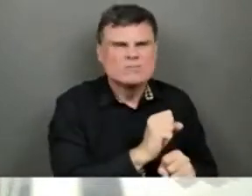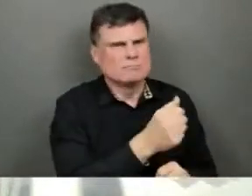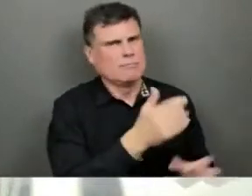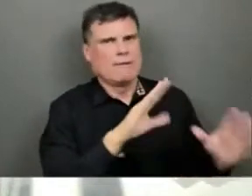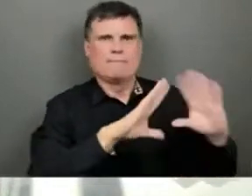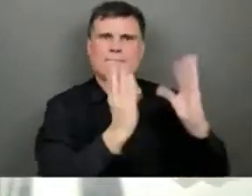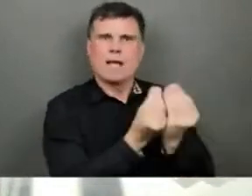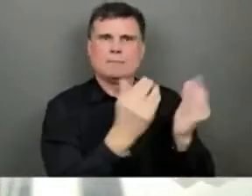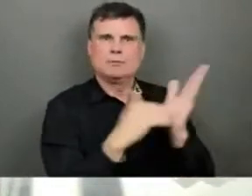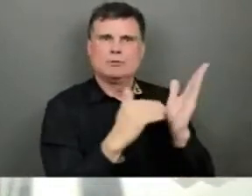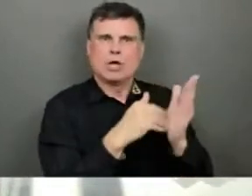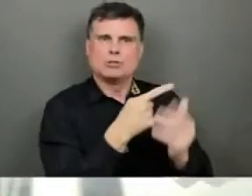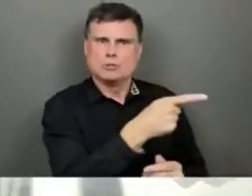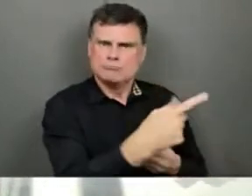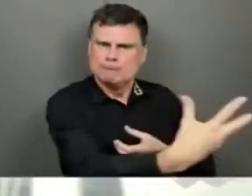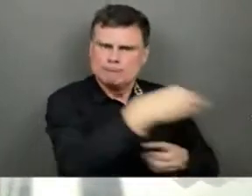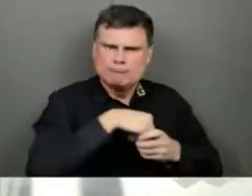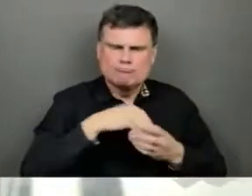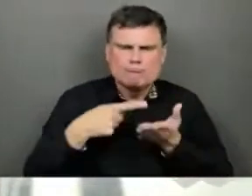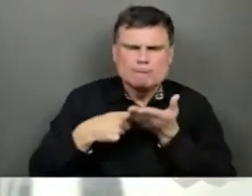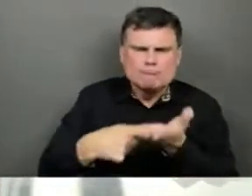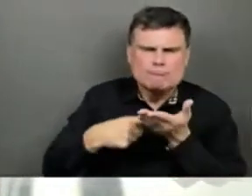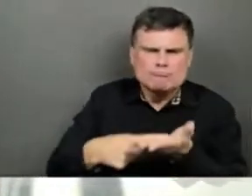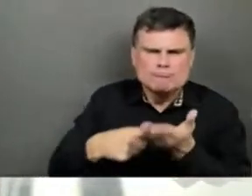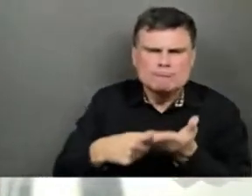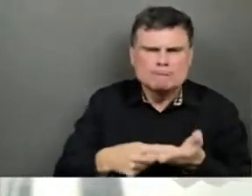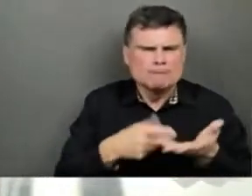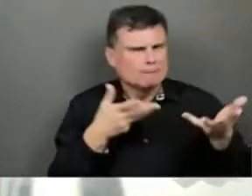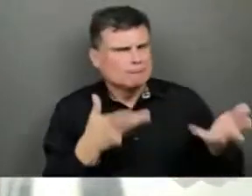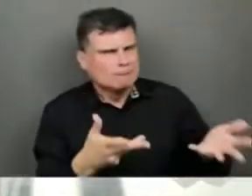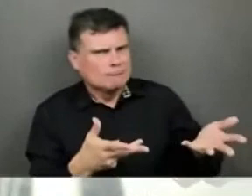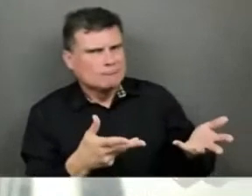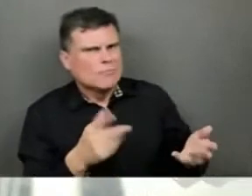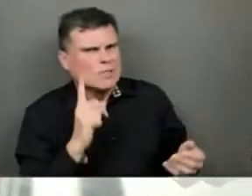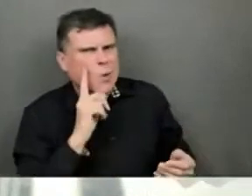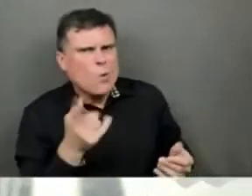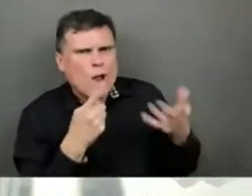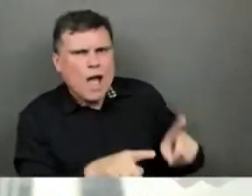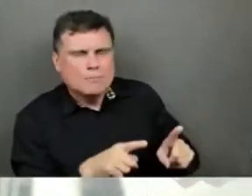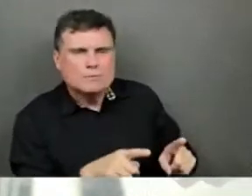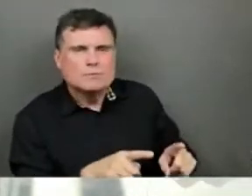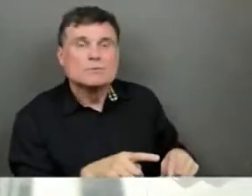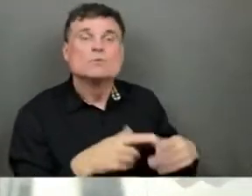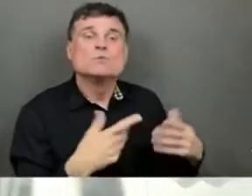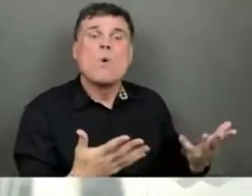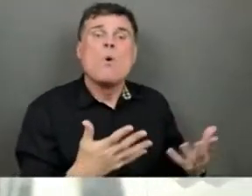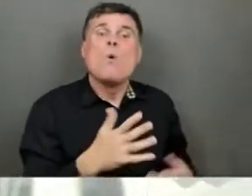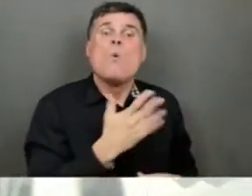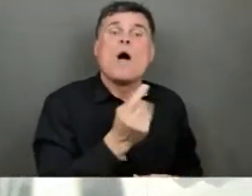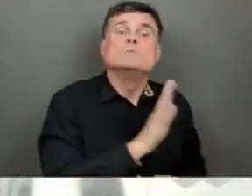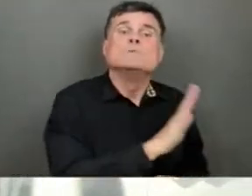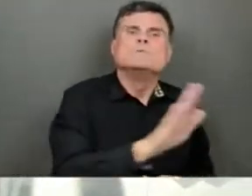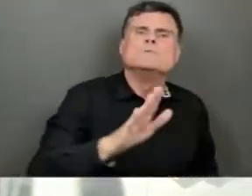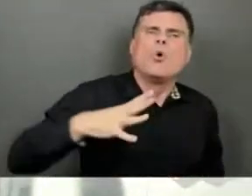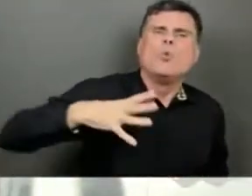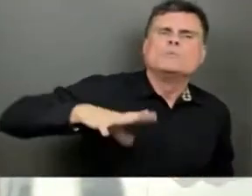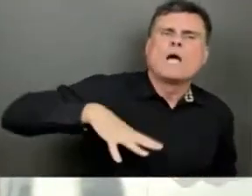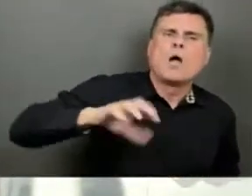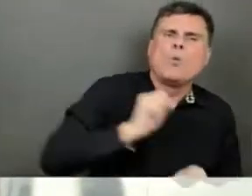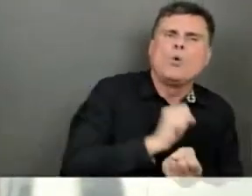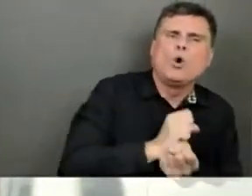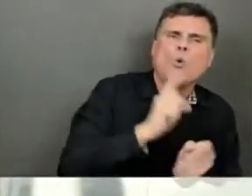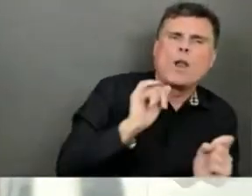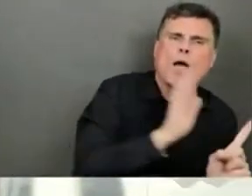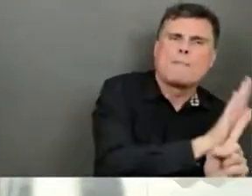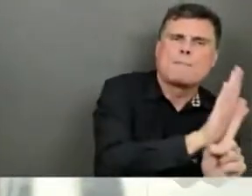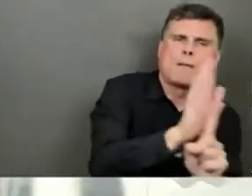that in their compensation, but also reflects the type of work they do. We're asking family doctors, in addition to everything else, to train more